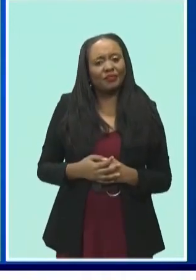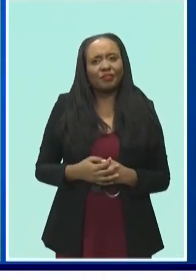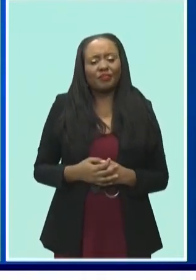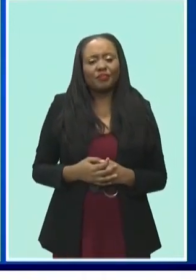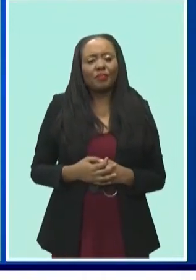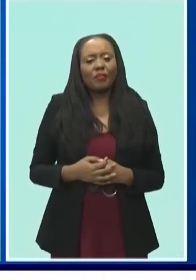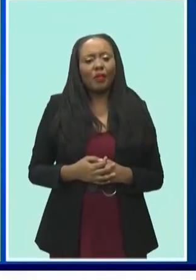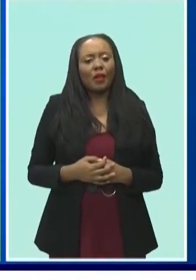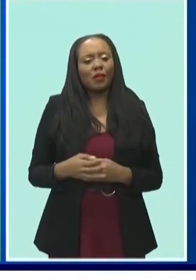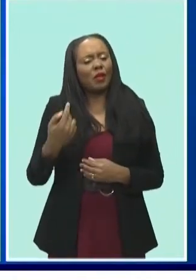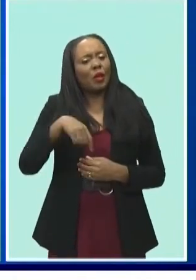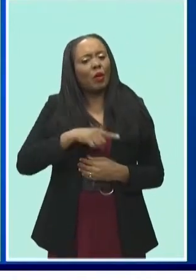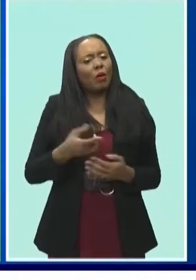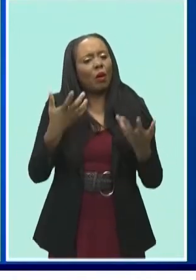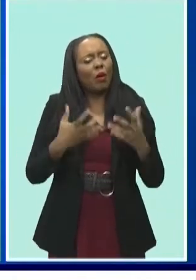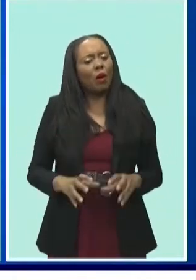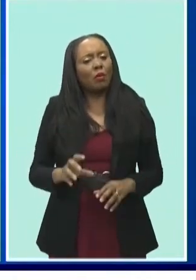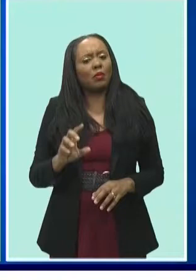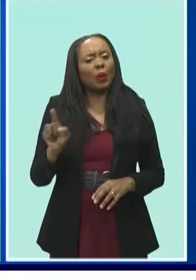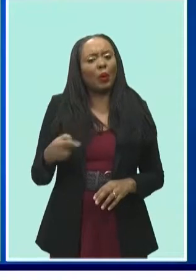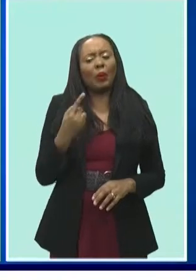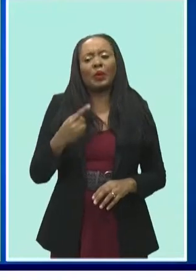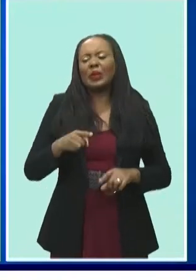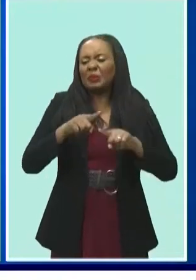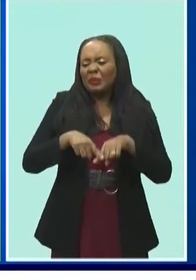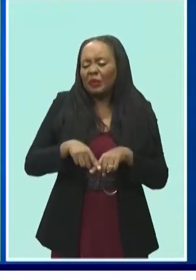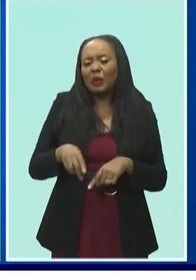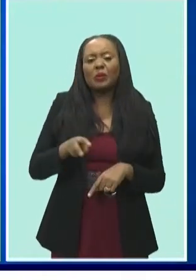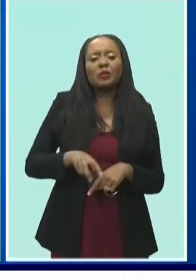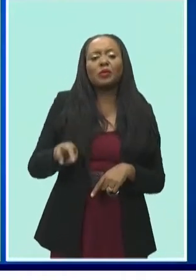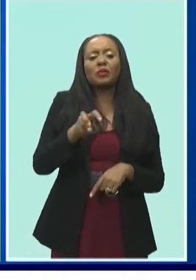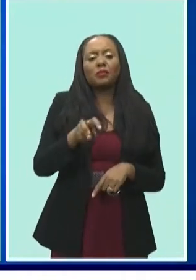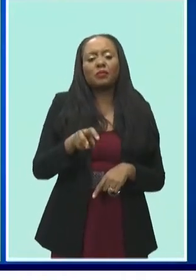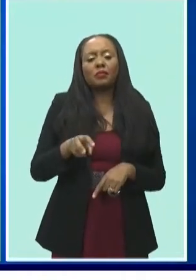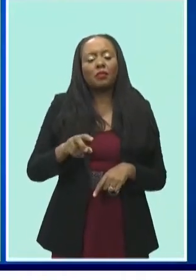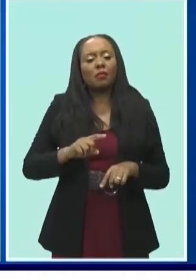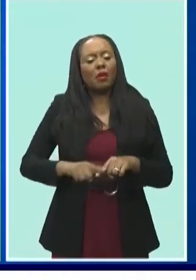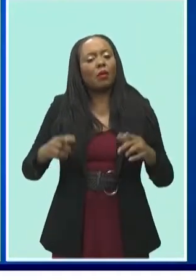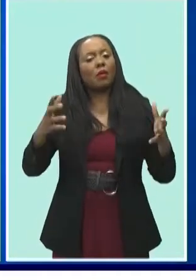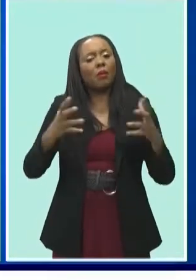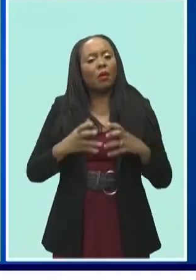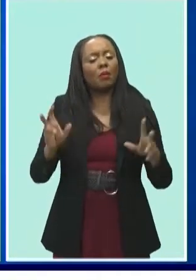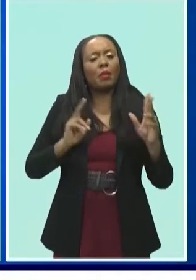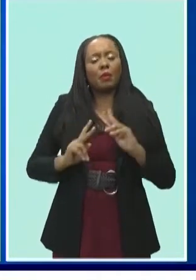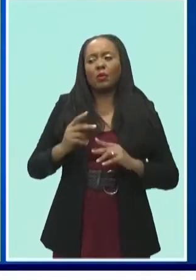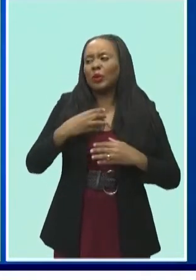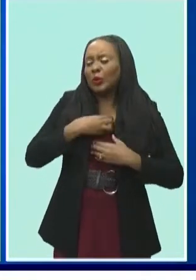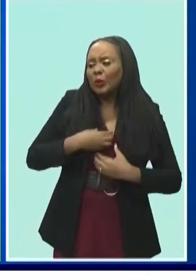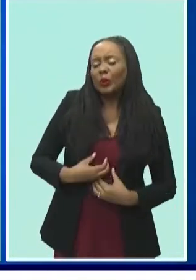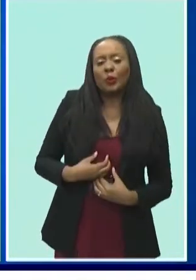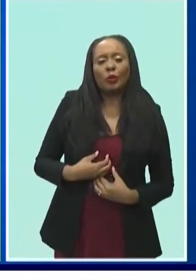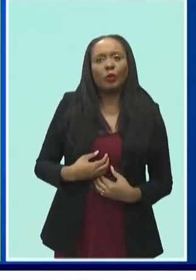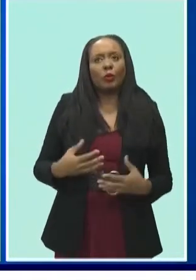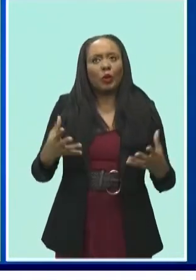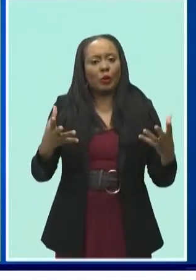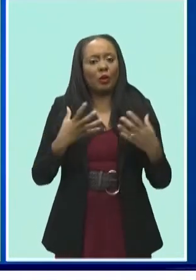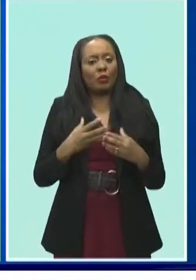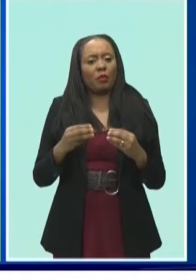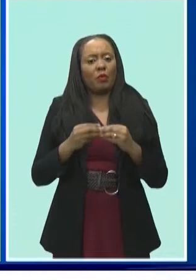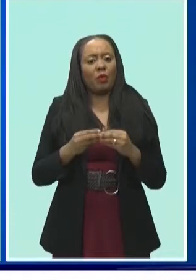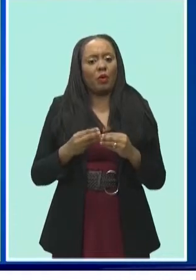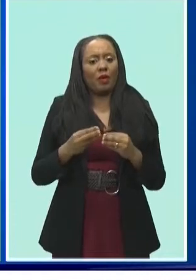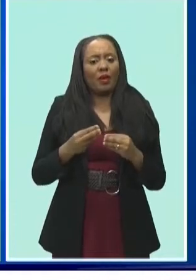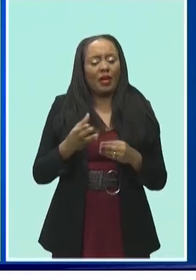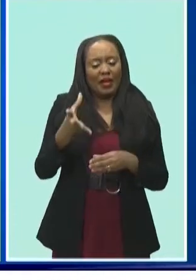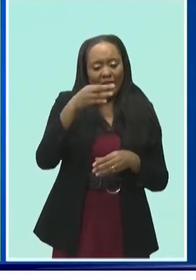tourism dependent in the world, we are referenced as the world's most desirable, most tolerant and inclusive,